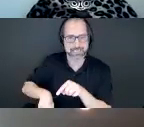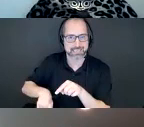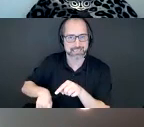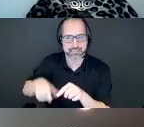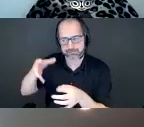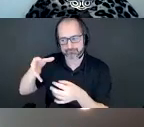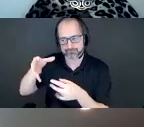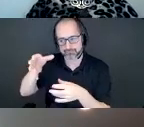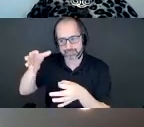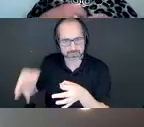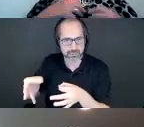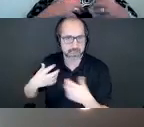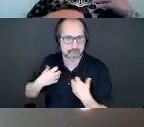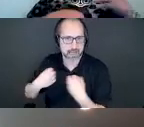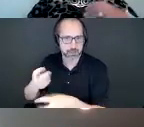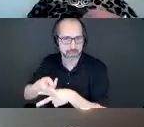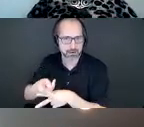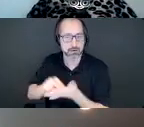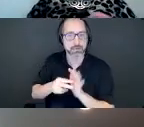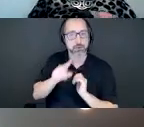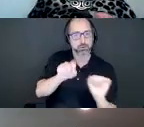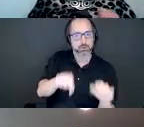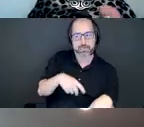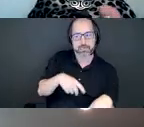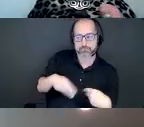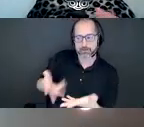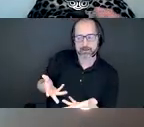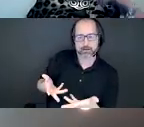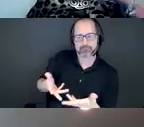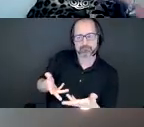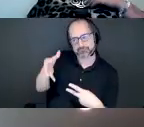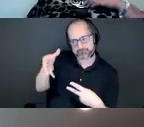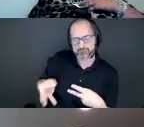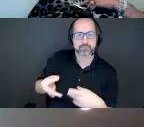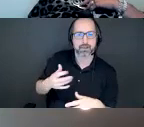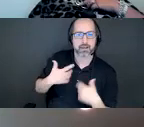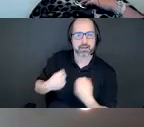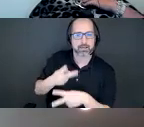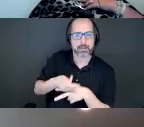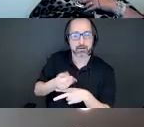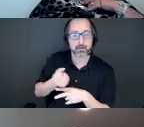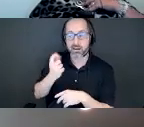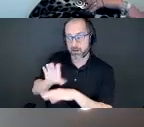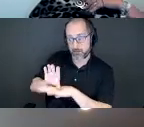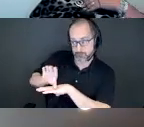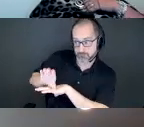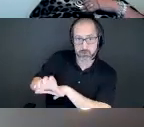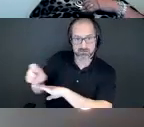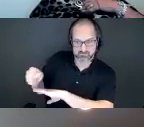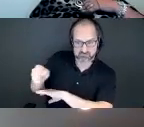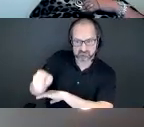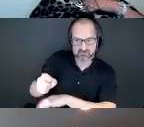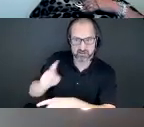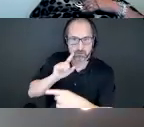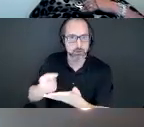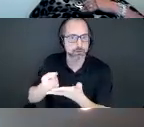decision. Can you force somebody to go to treatment? The reality is that